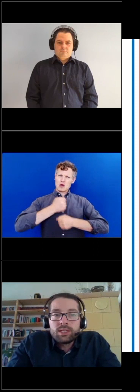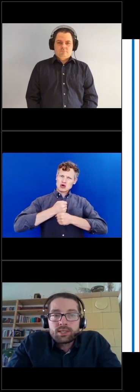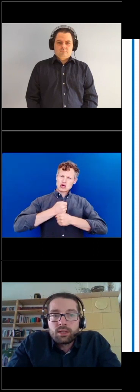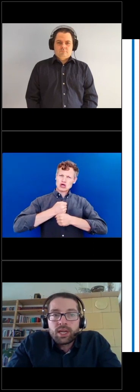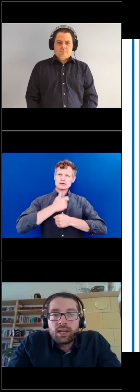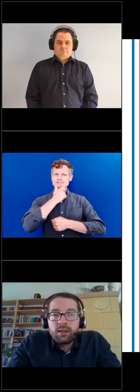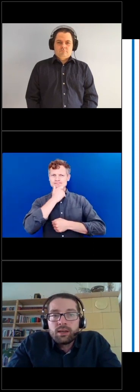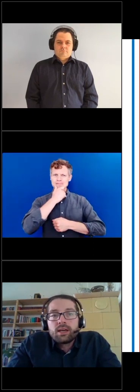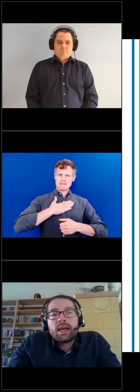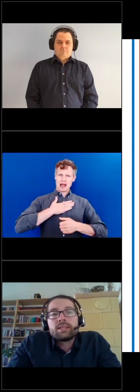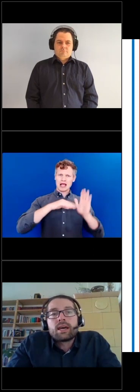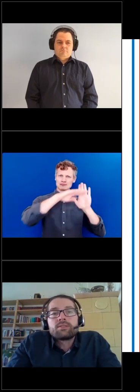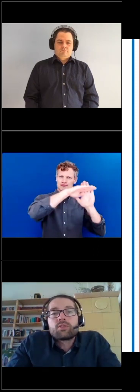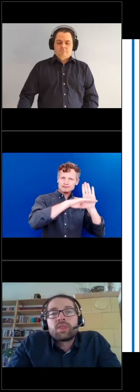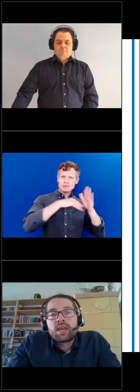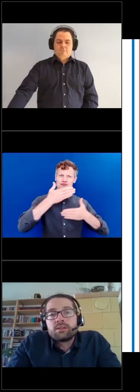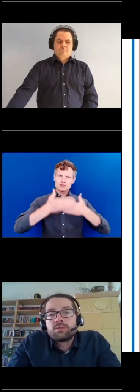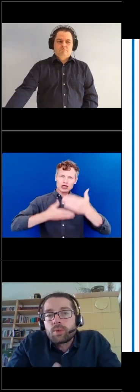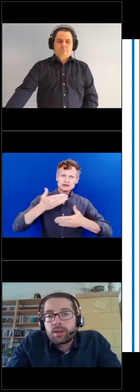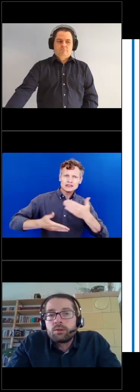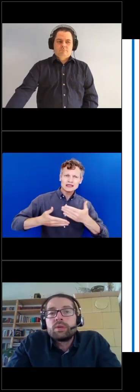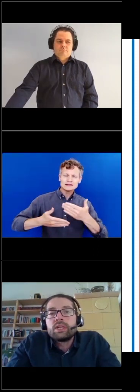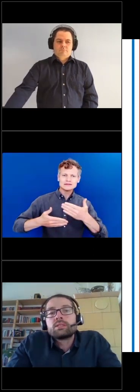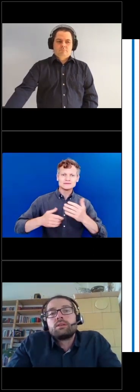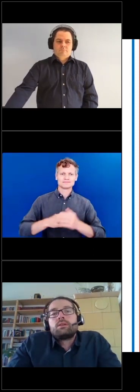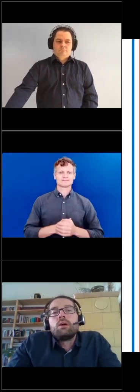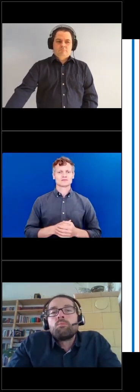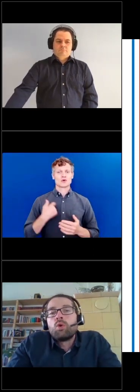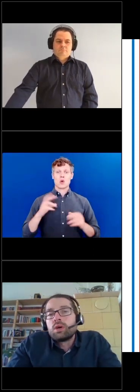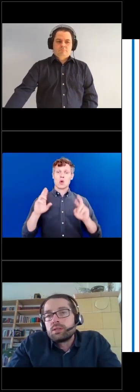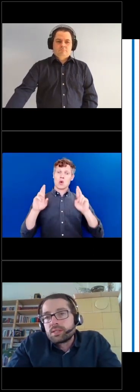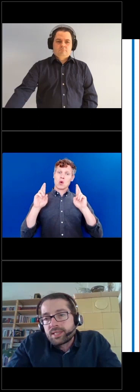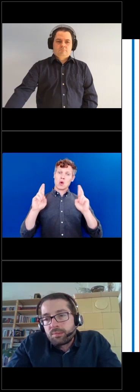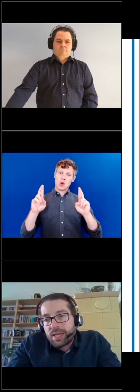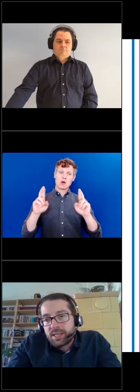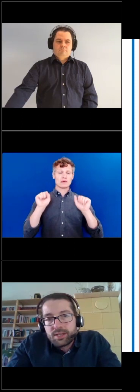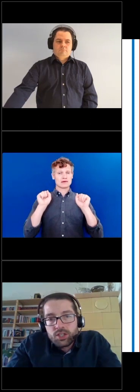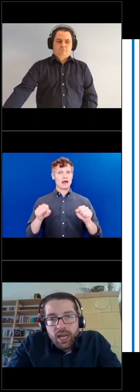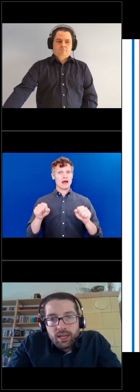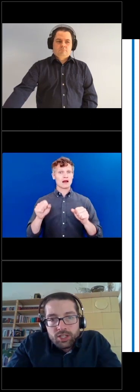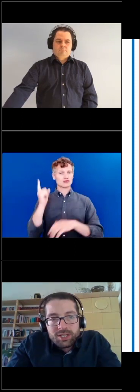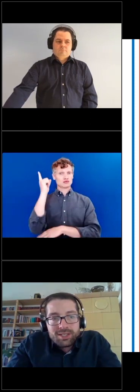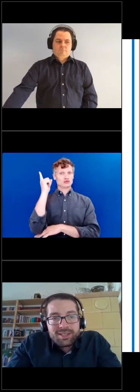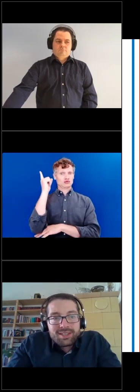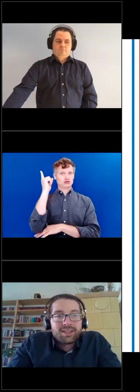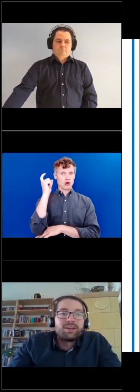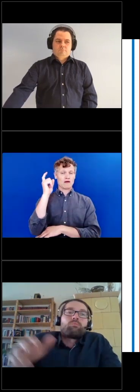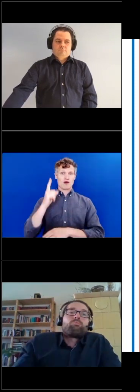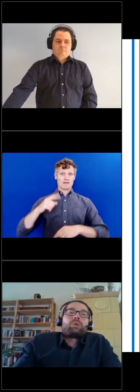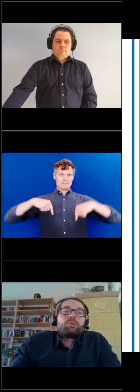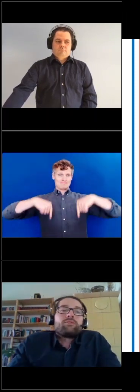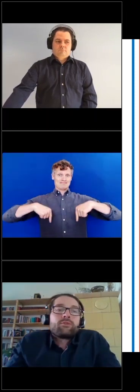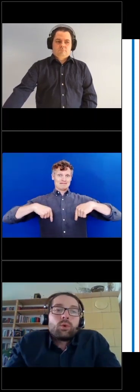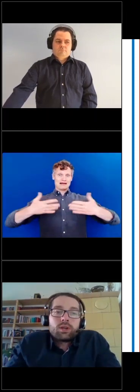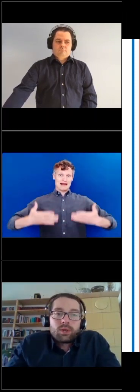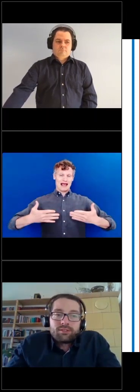quick wins in the beginning and start from there to gradually build a more systematic change.